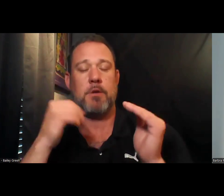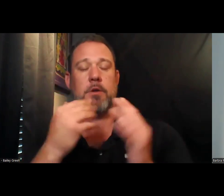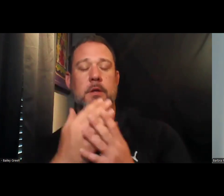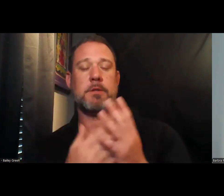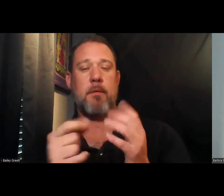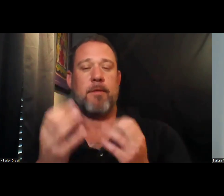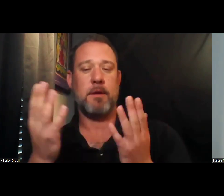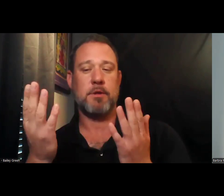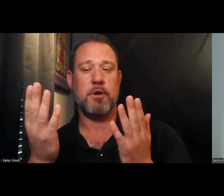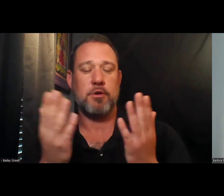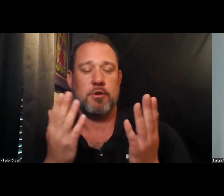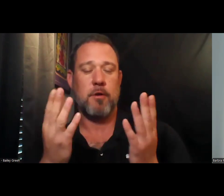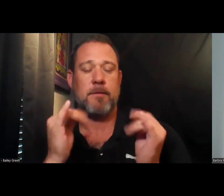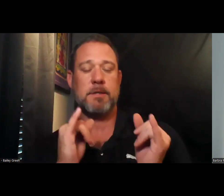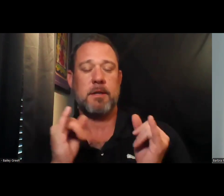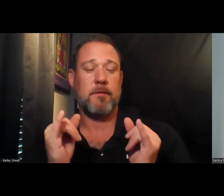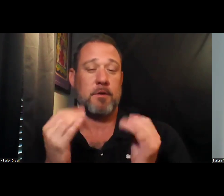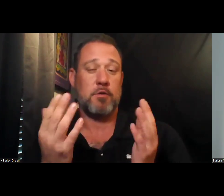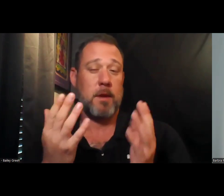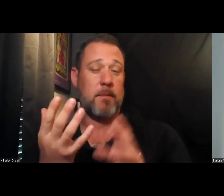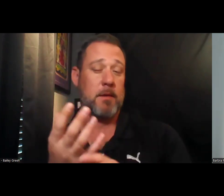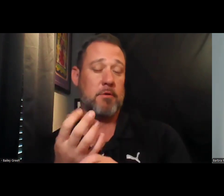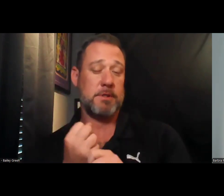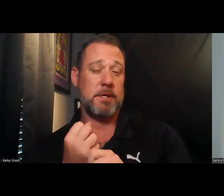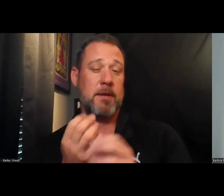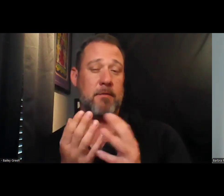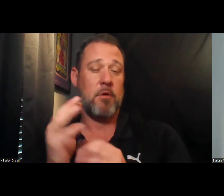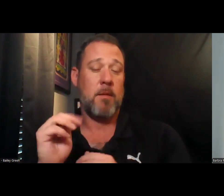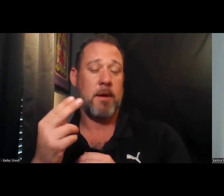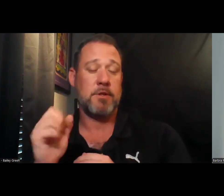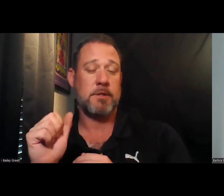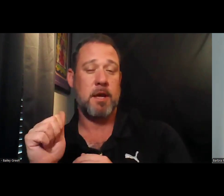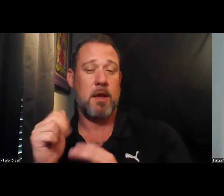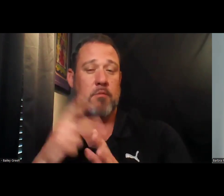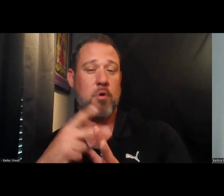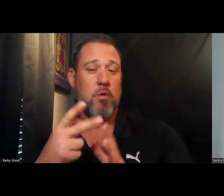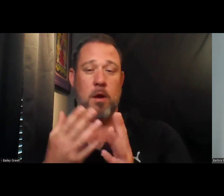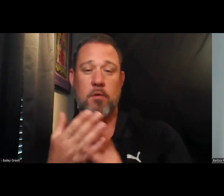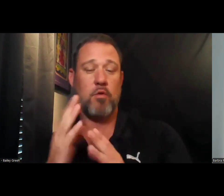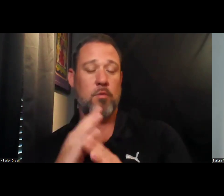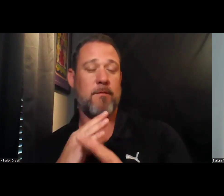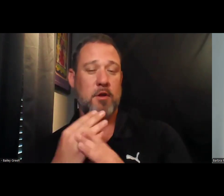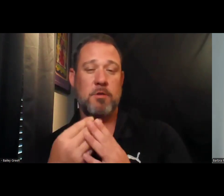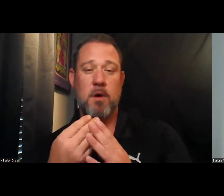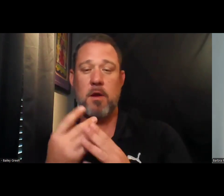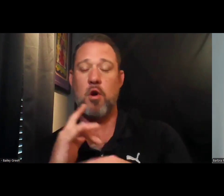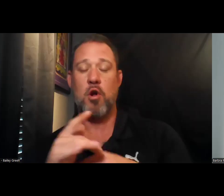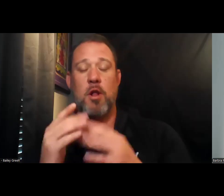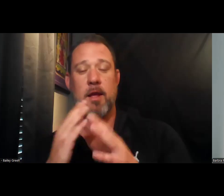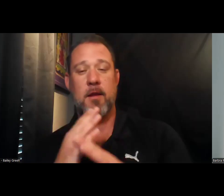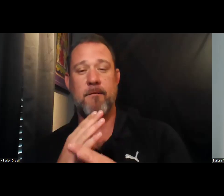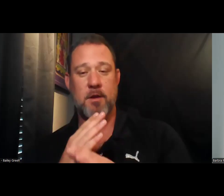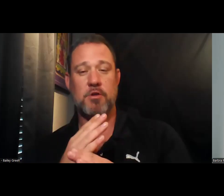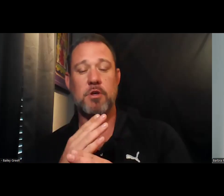the services that individuals may have been receiving through the MHSA program, either through prevention dollars or early intervention